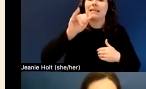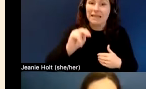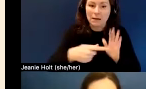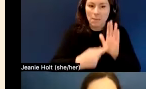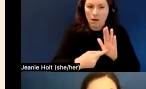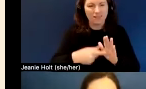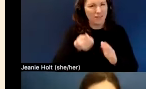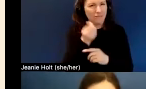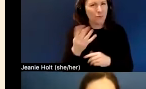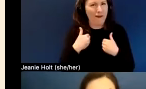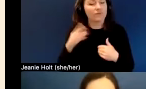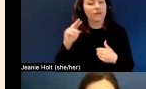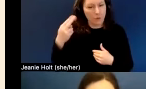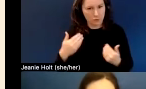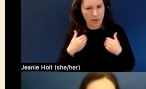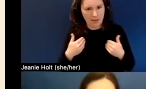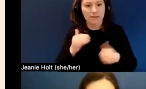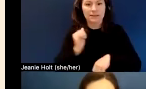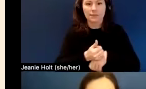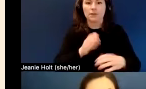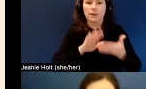listing of immunizations for children.